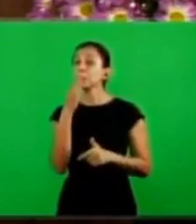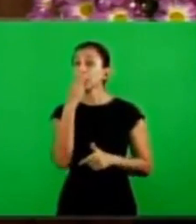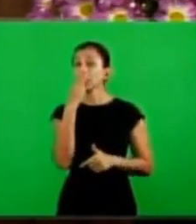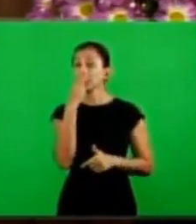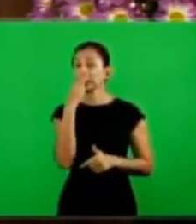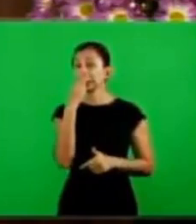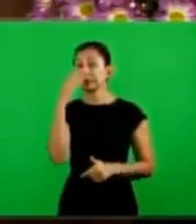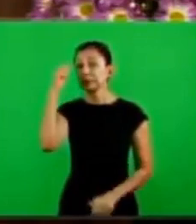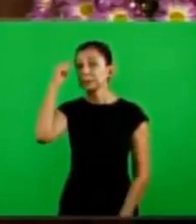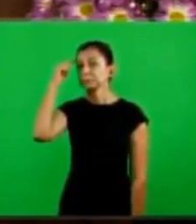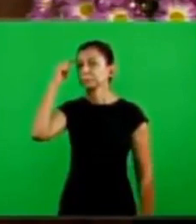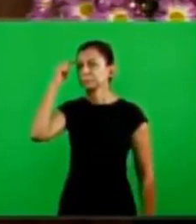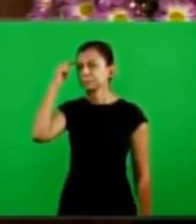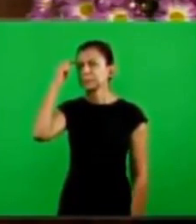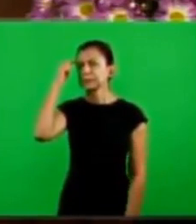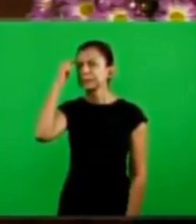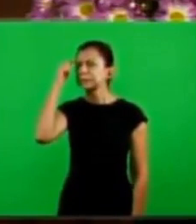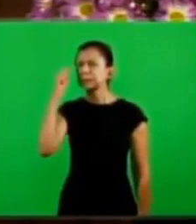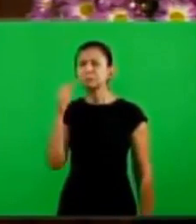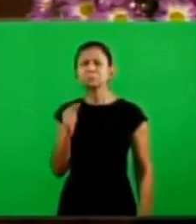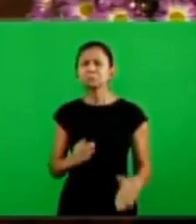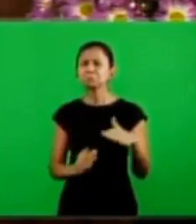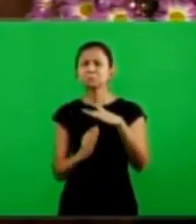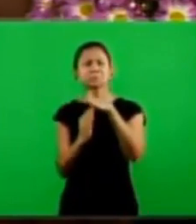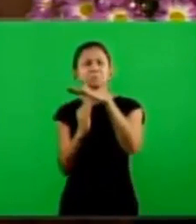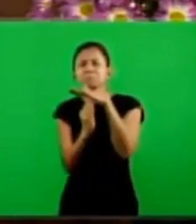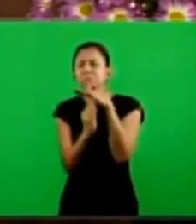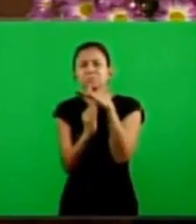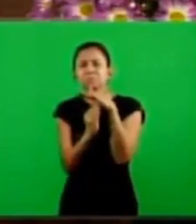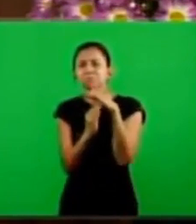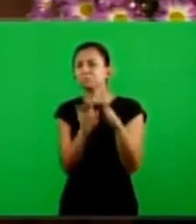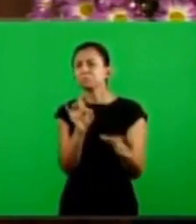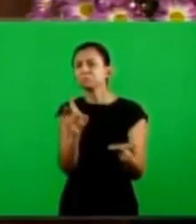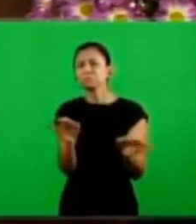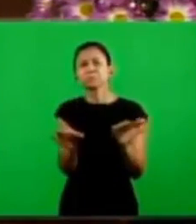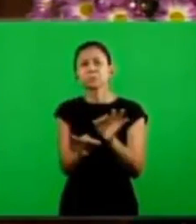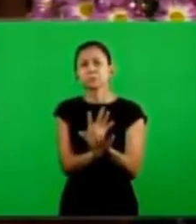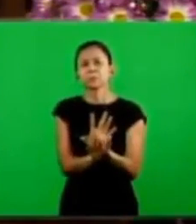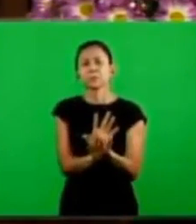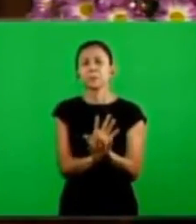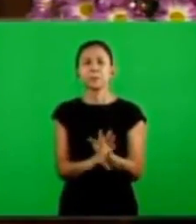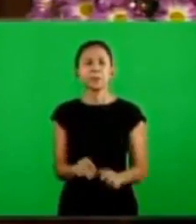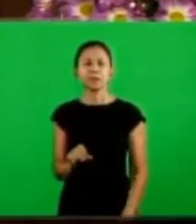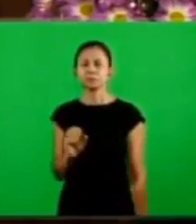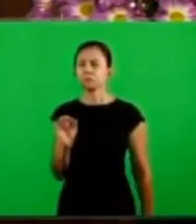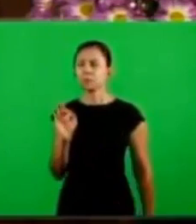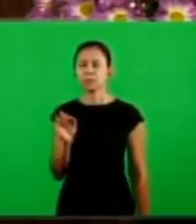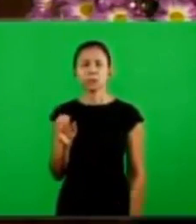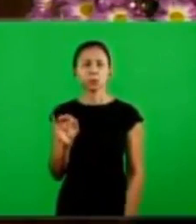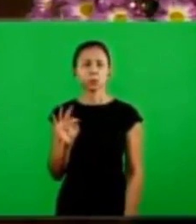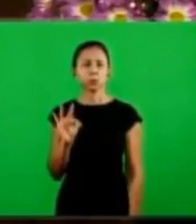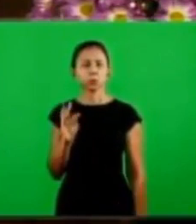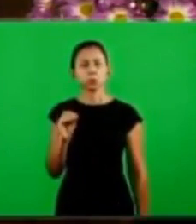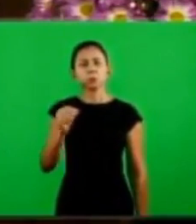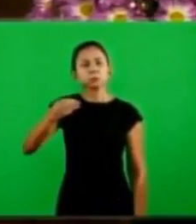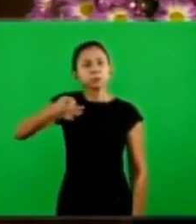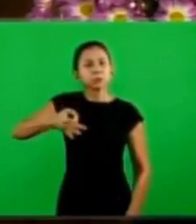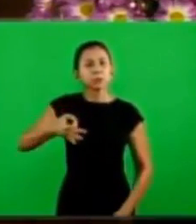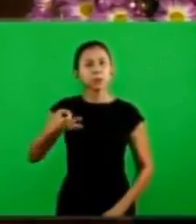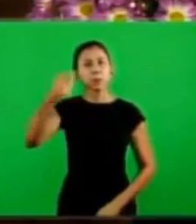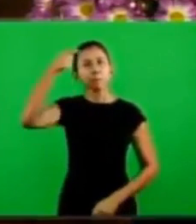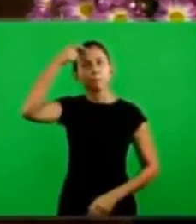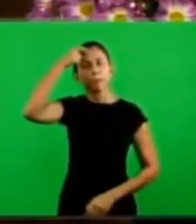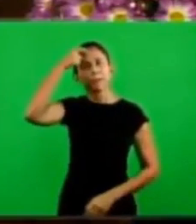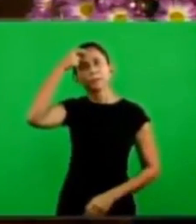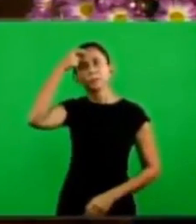Mary thought that this was sufficient and that everything was okay. So